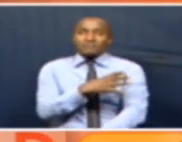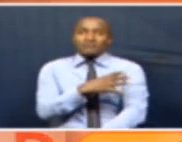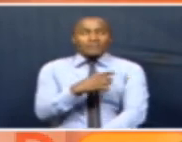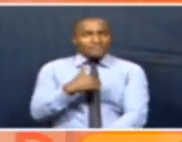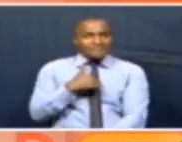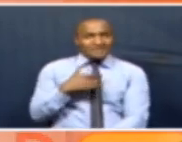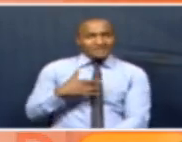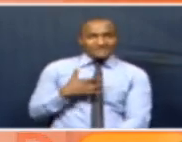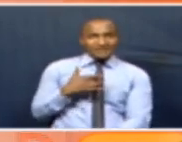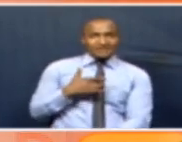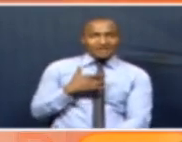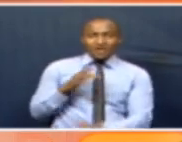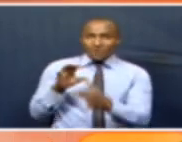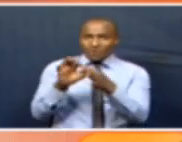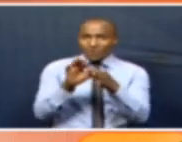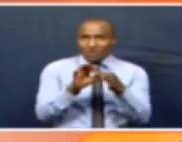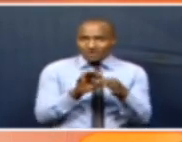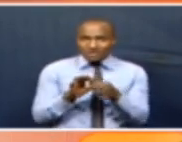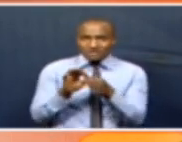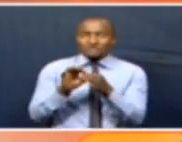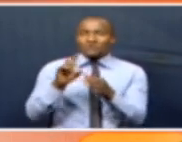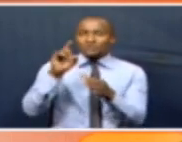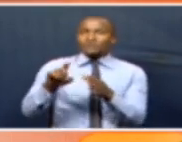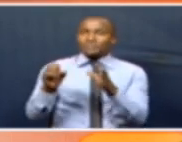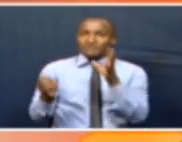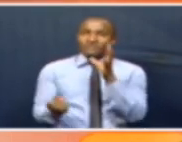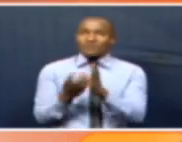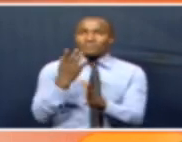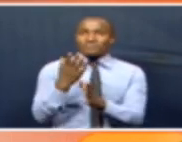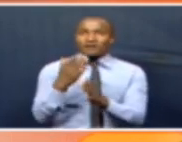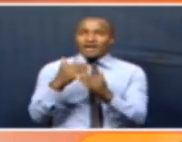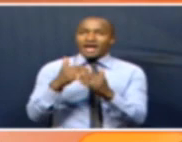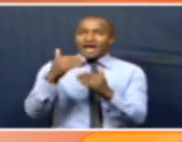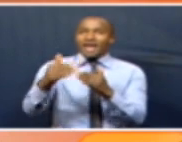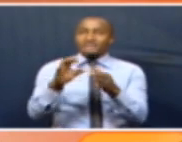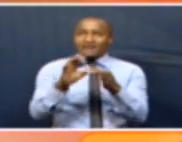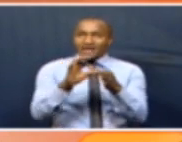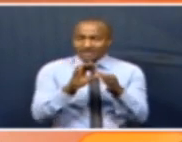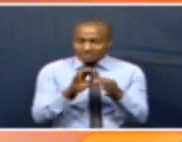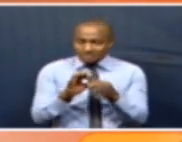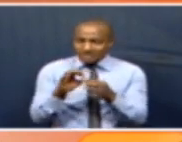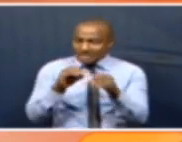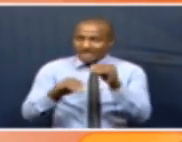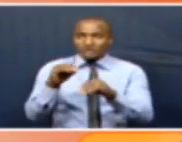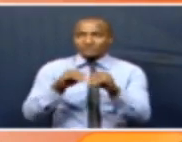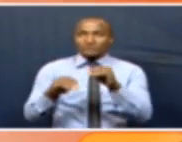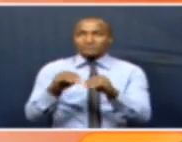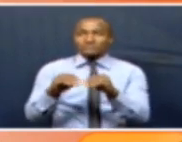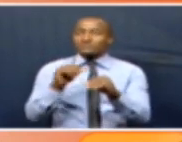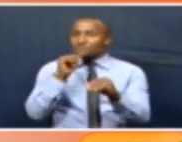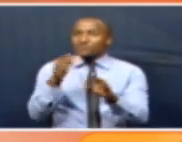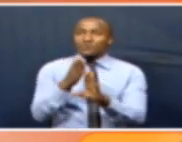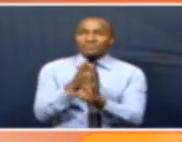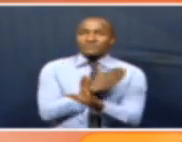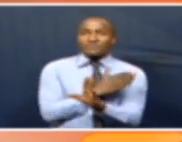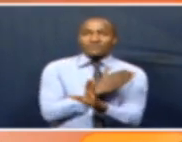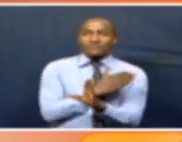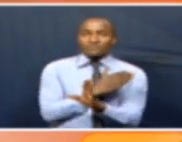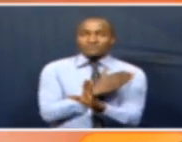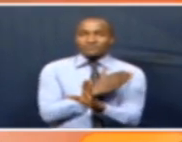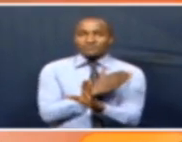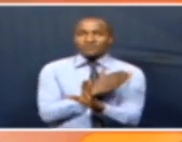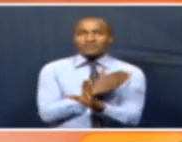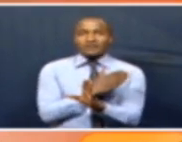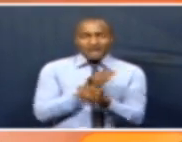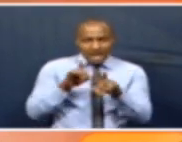view, coalitions should be formed after the elections, not before. And as I see